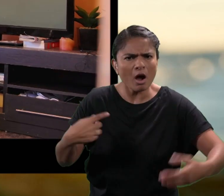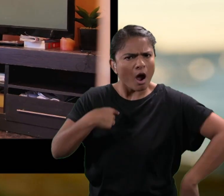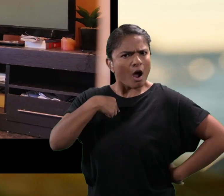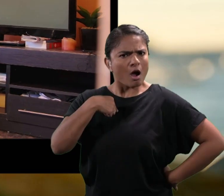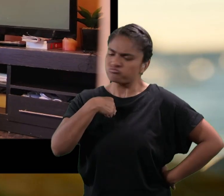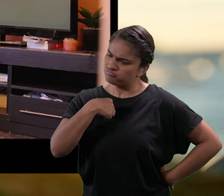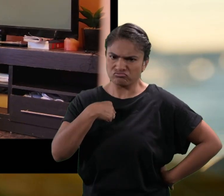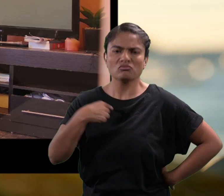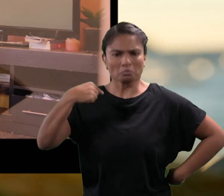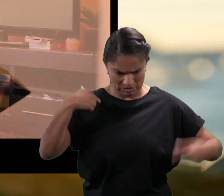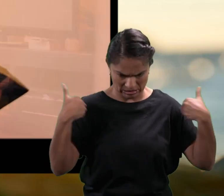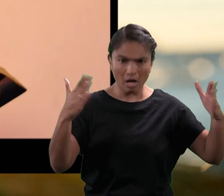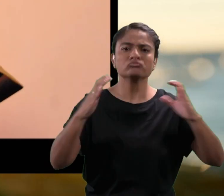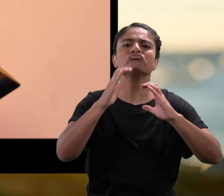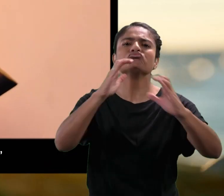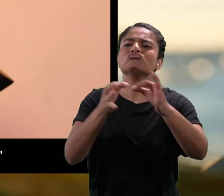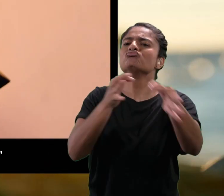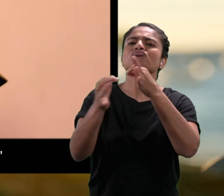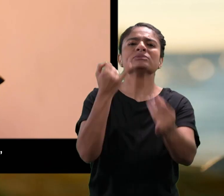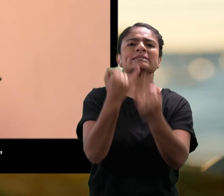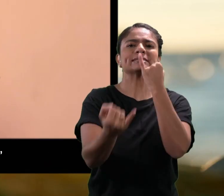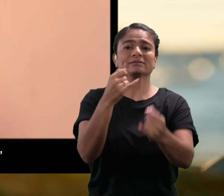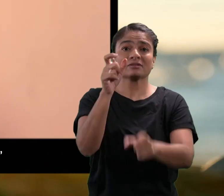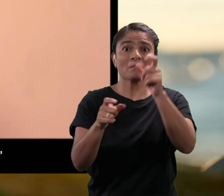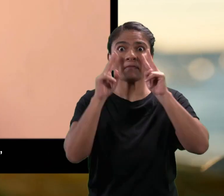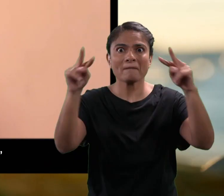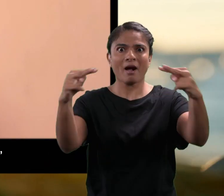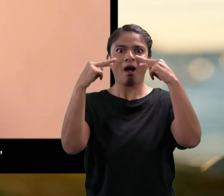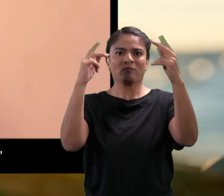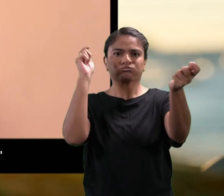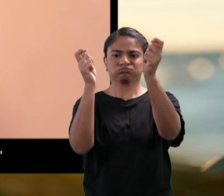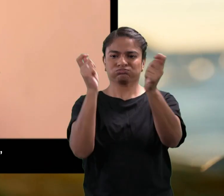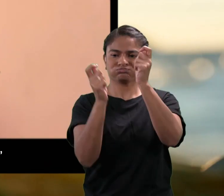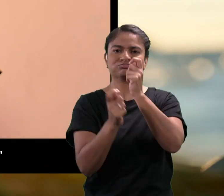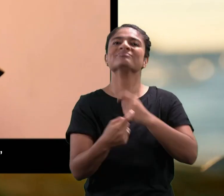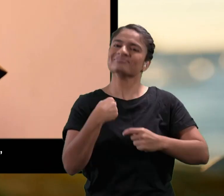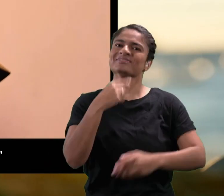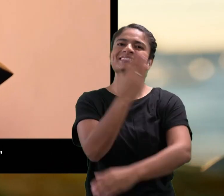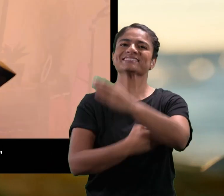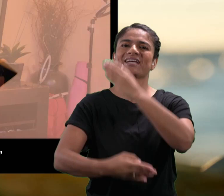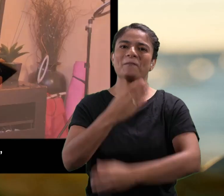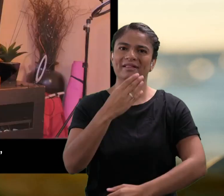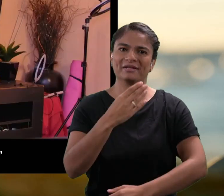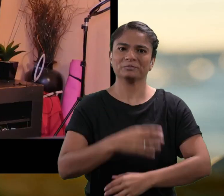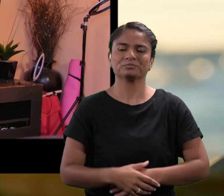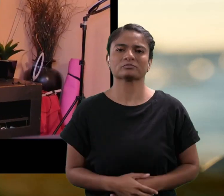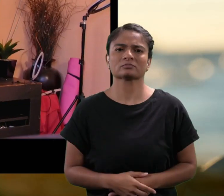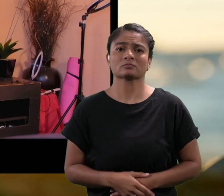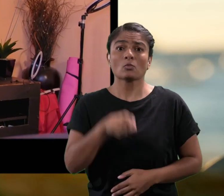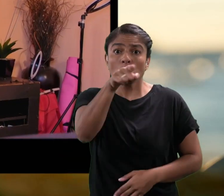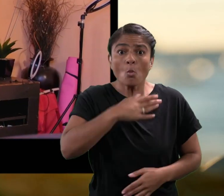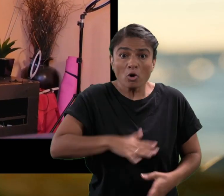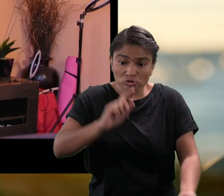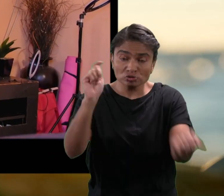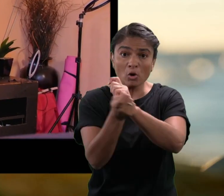and I was like I'm going to start the conversation so that mna ndibone olu tshintsho ndilifunayo. So now as umuntu disabled, be